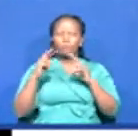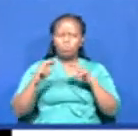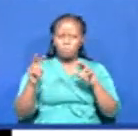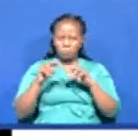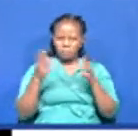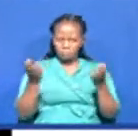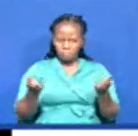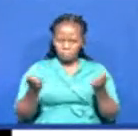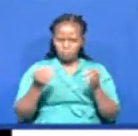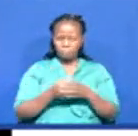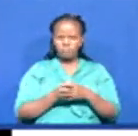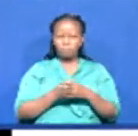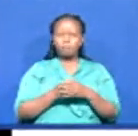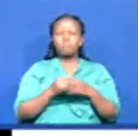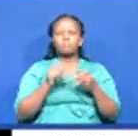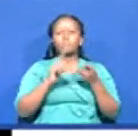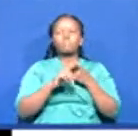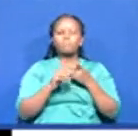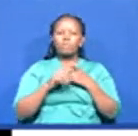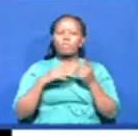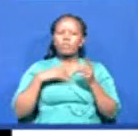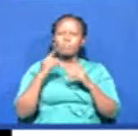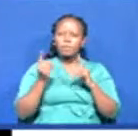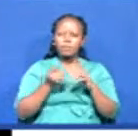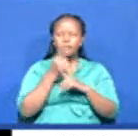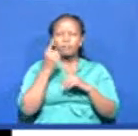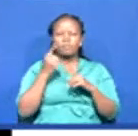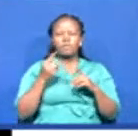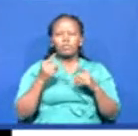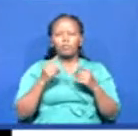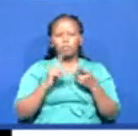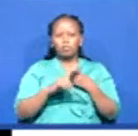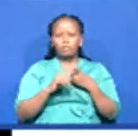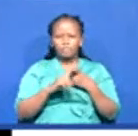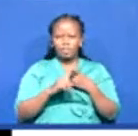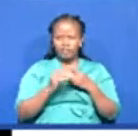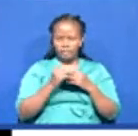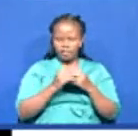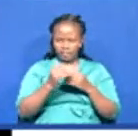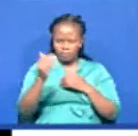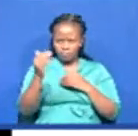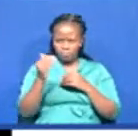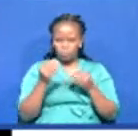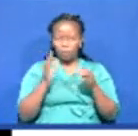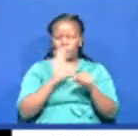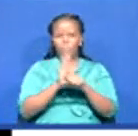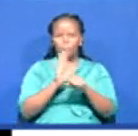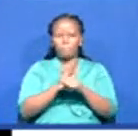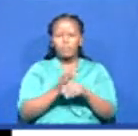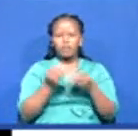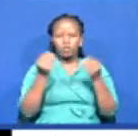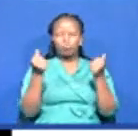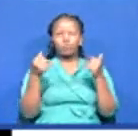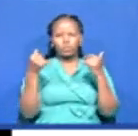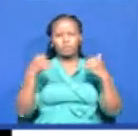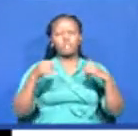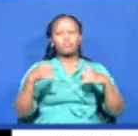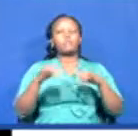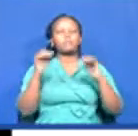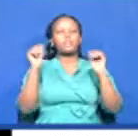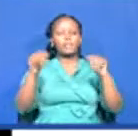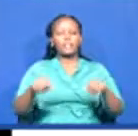around, and started looking to see what are the other effective solutions that we can implement. And after